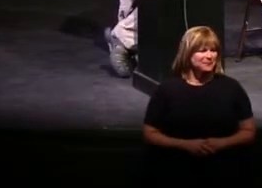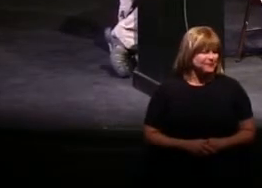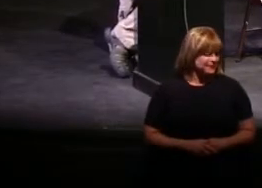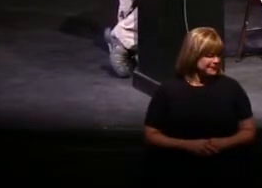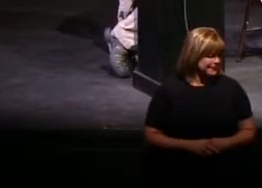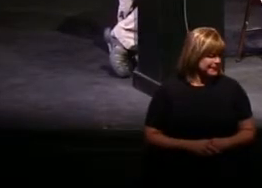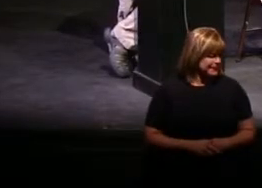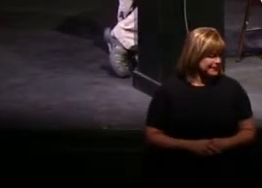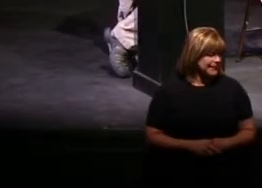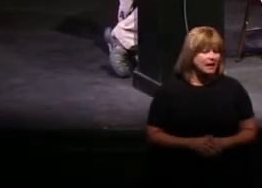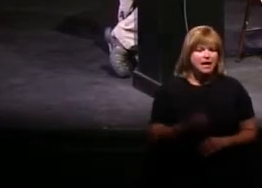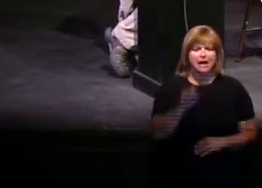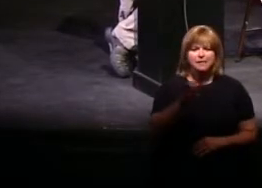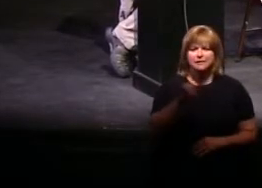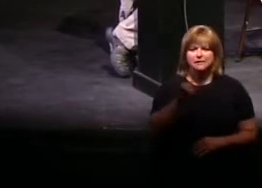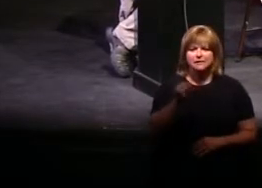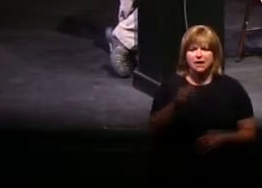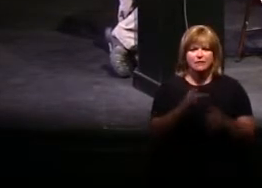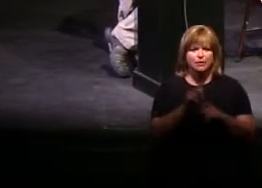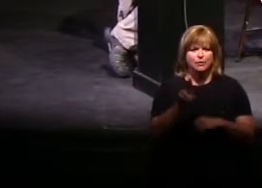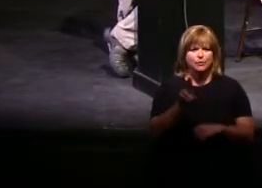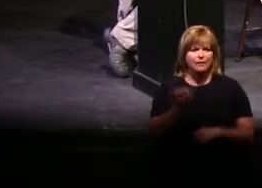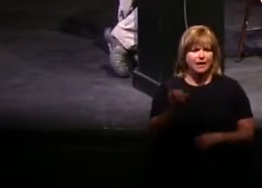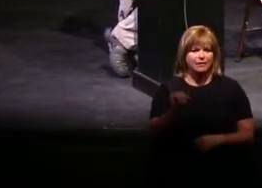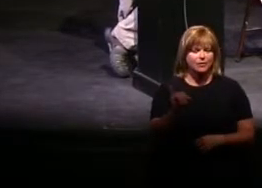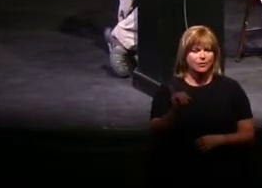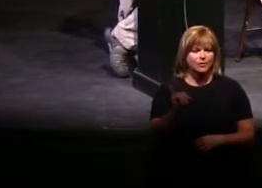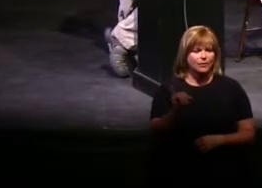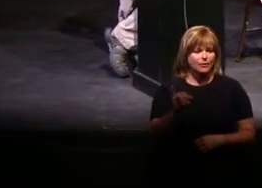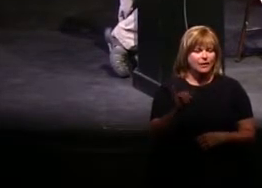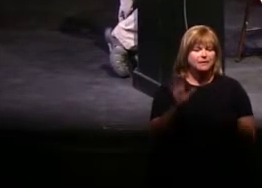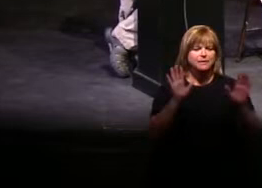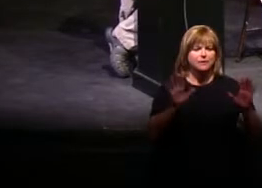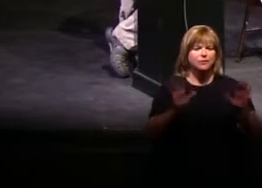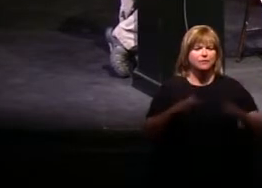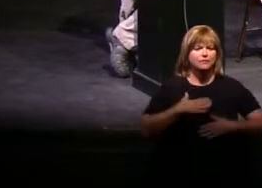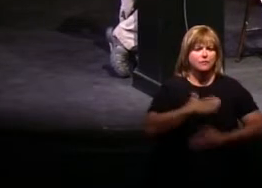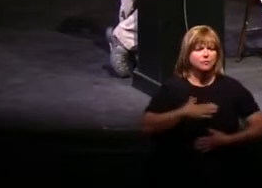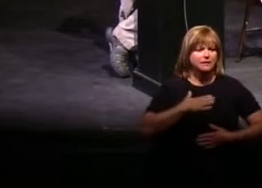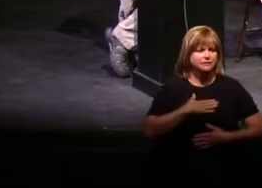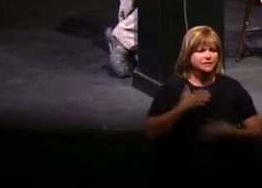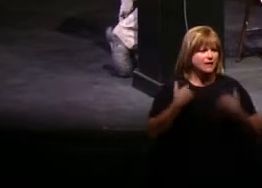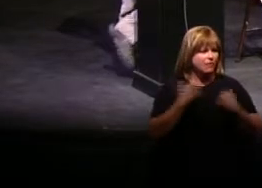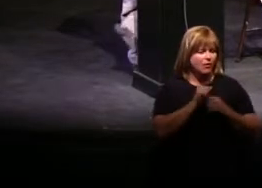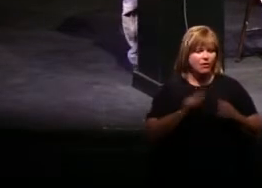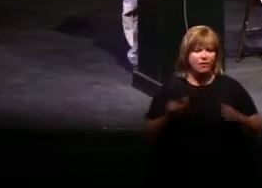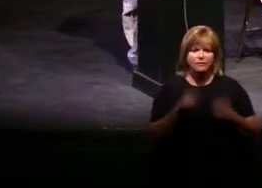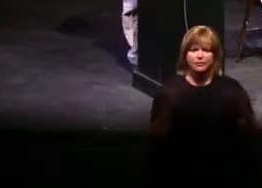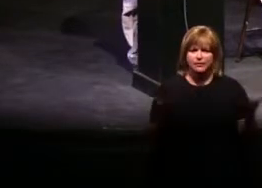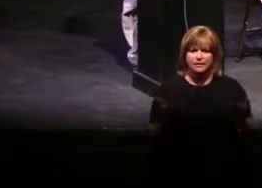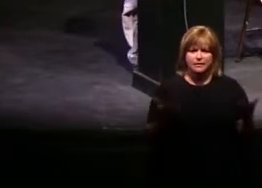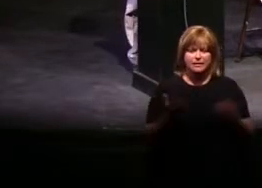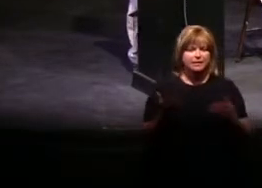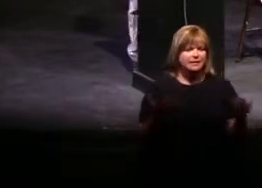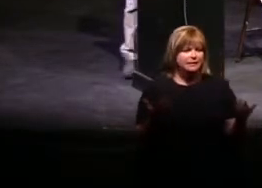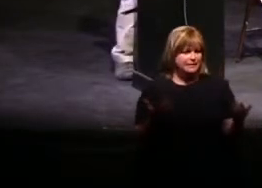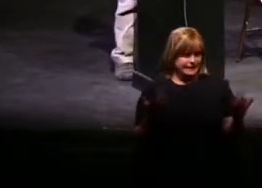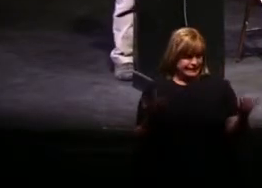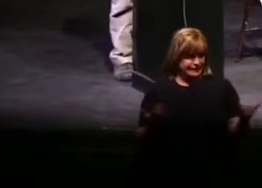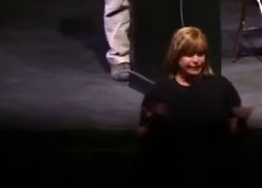I'm Scott Slovic from the University of Idaho, and it's been a great pleasure to have all of you here in Moscow, Idaho this past